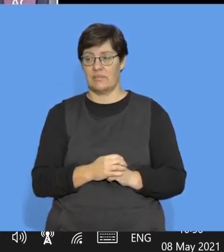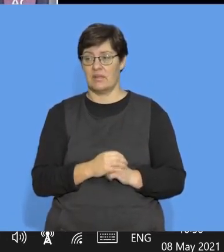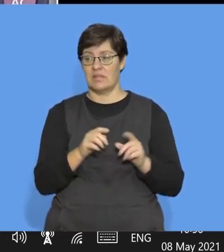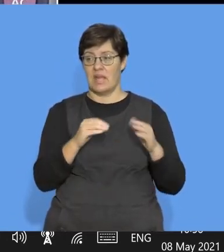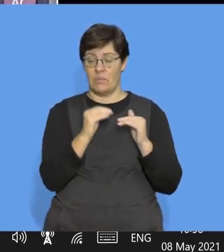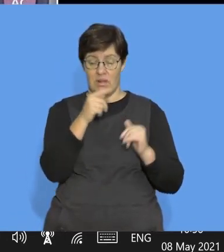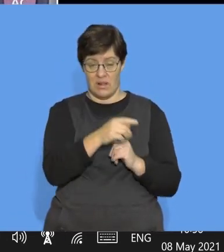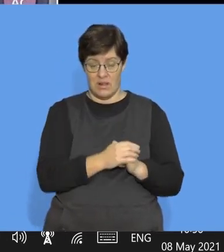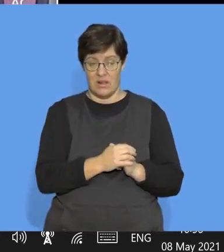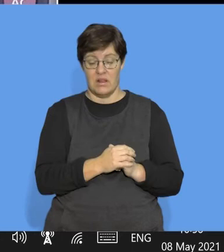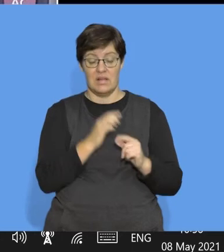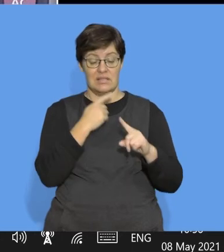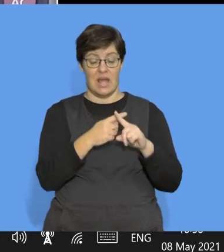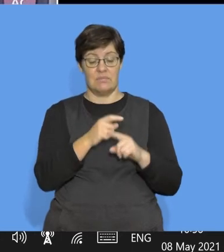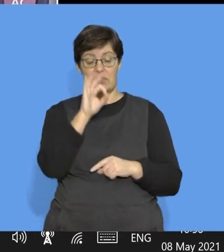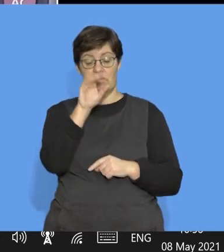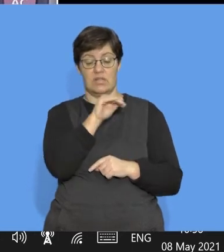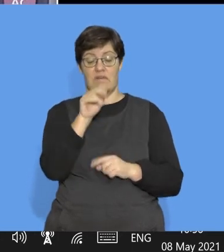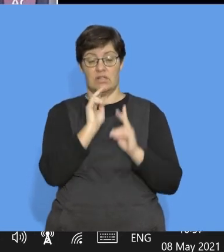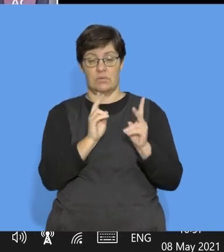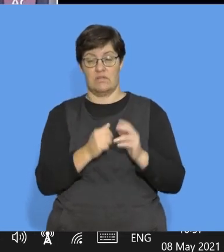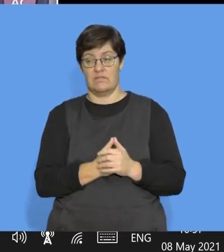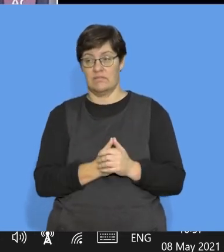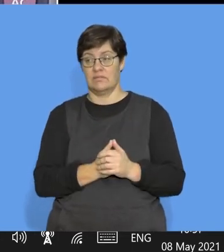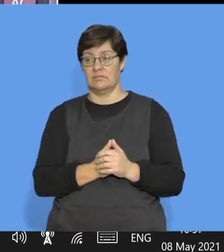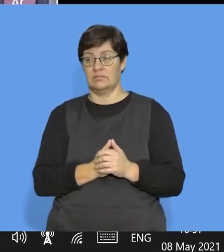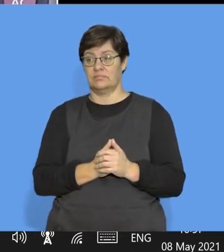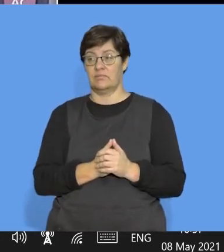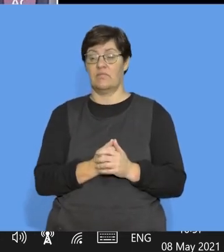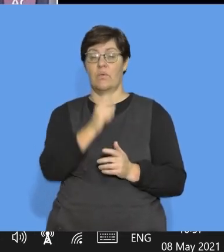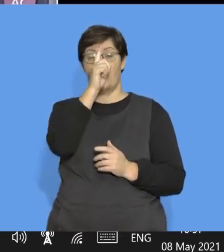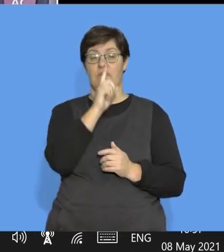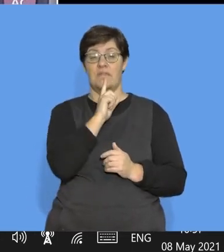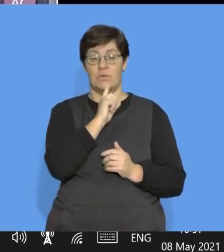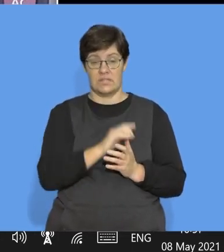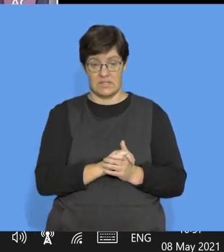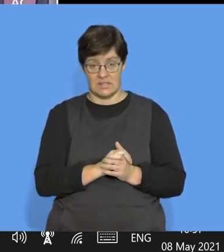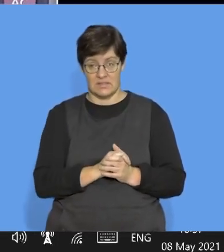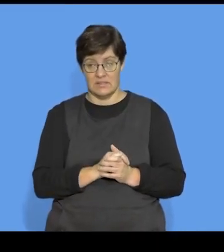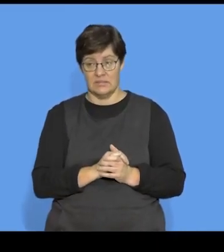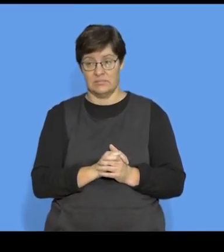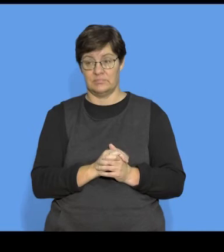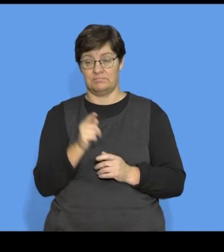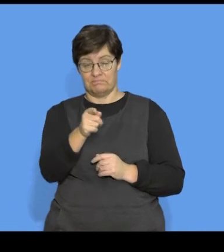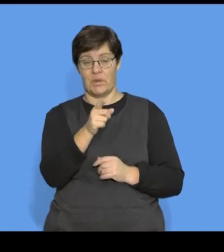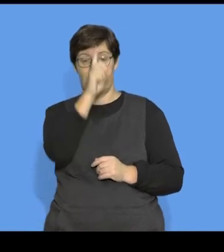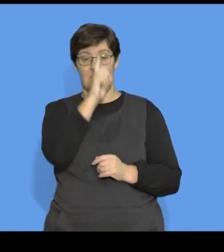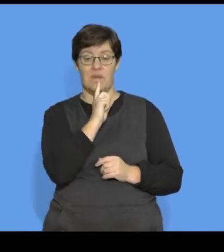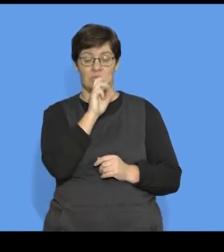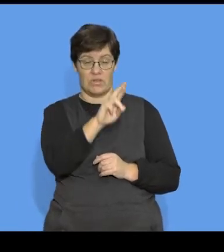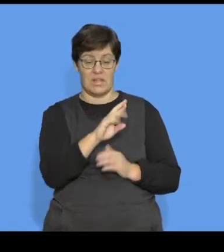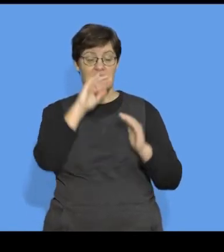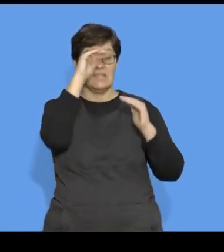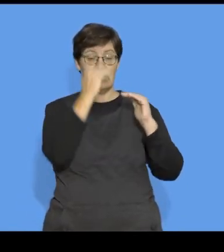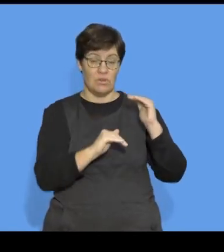okay, is equal to that, times 3 divided by 12, and this will give you a figure of 1,000 Rand. So there's your